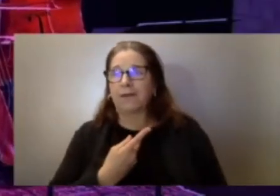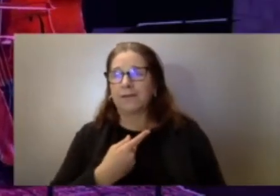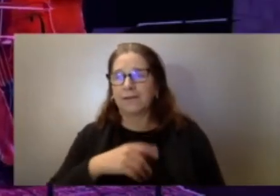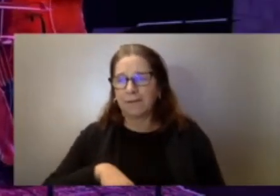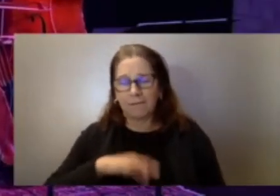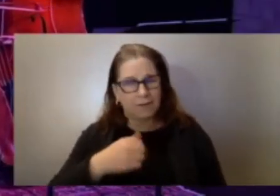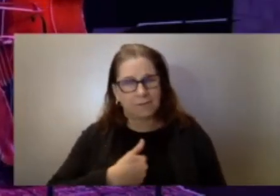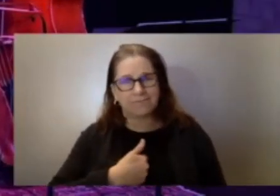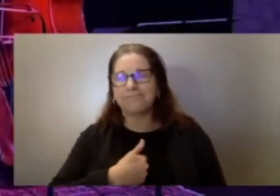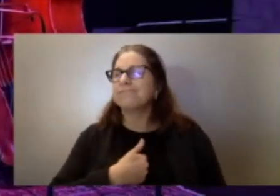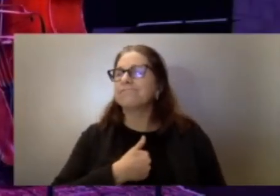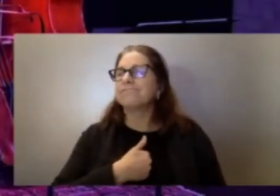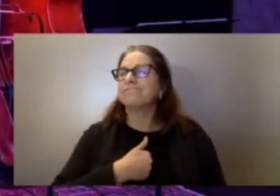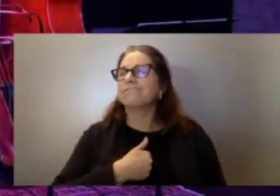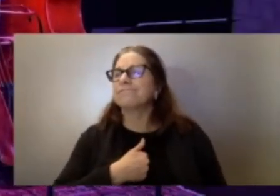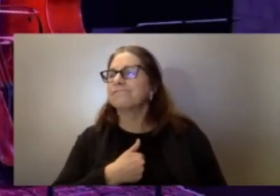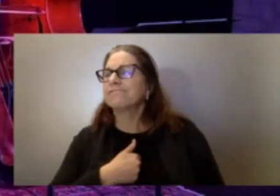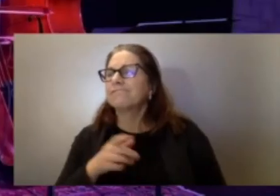back.